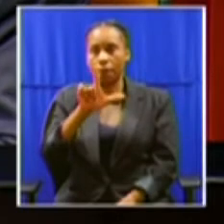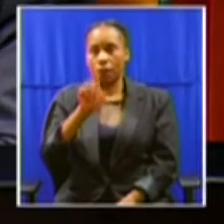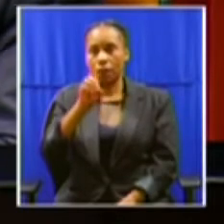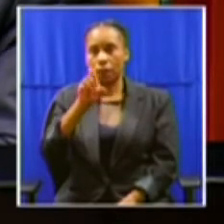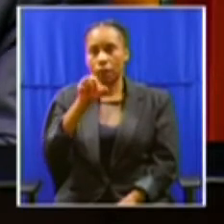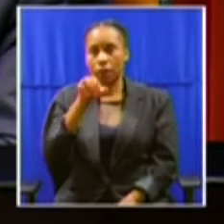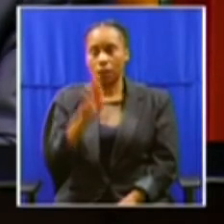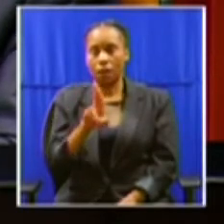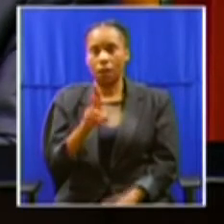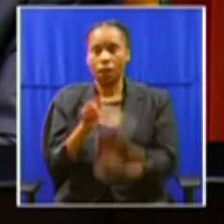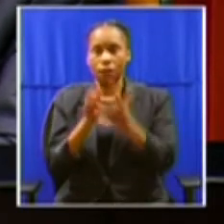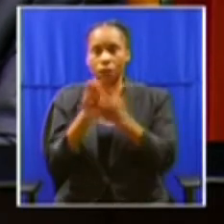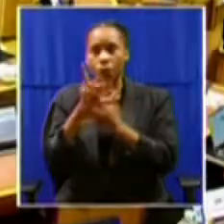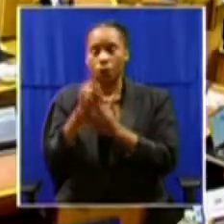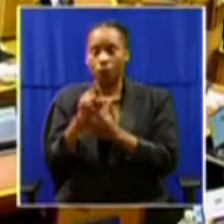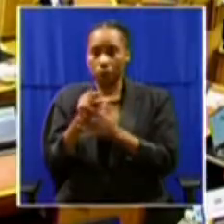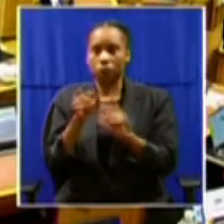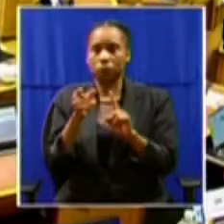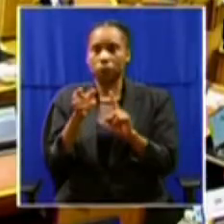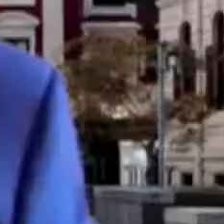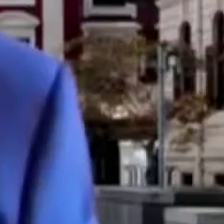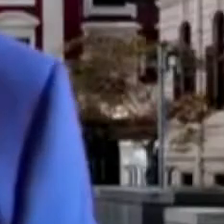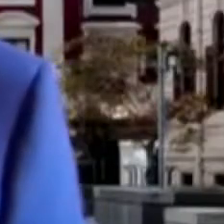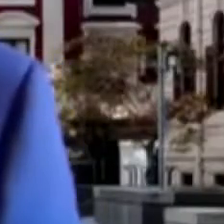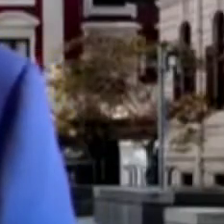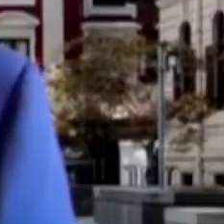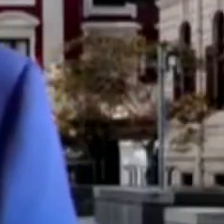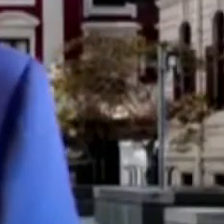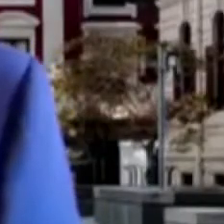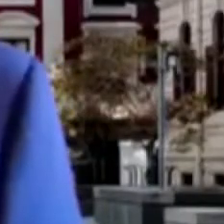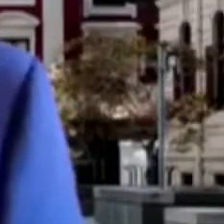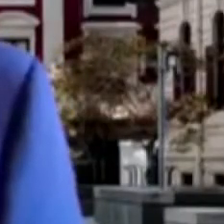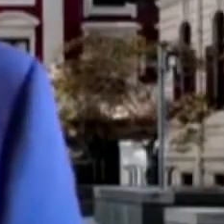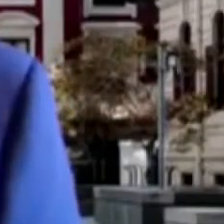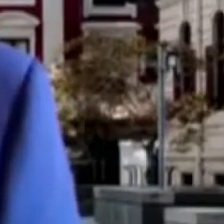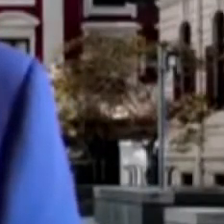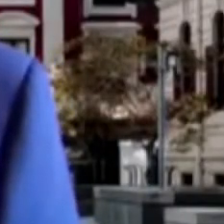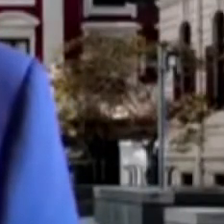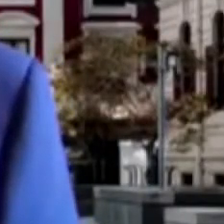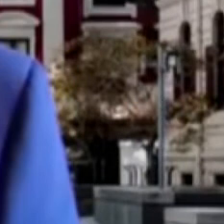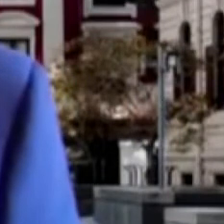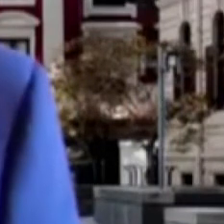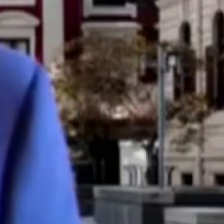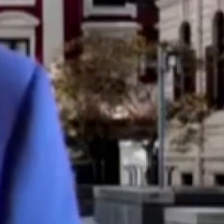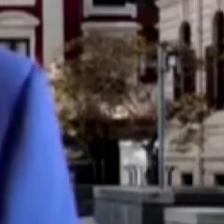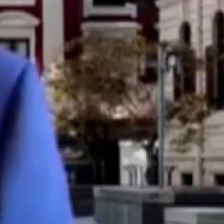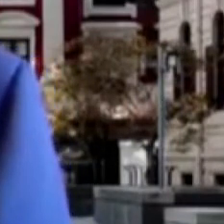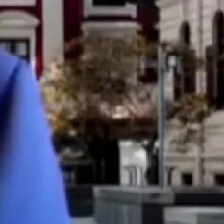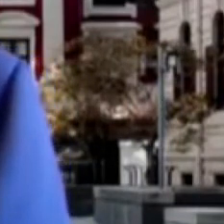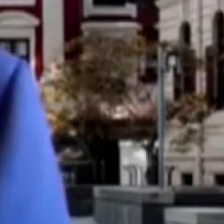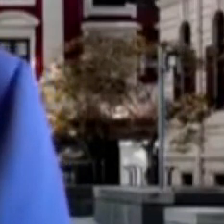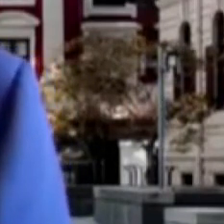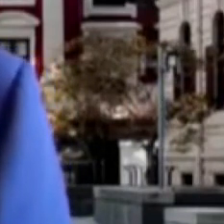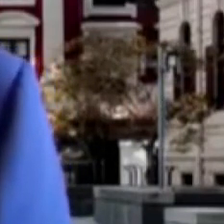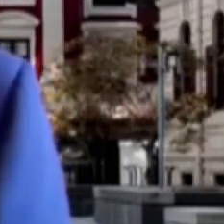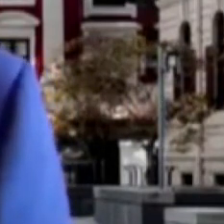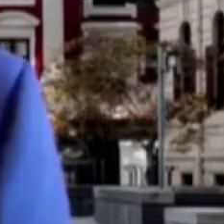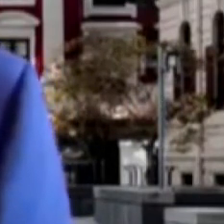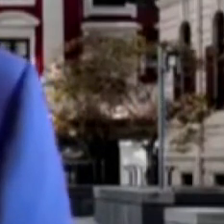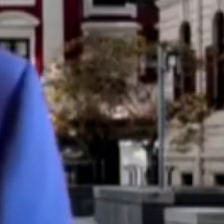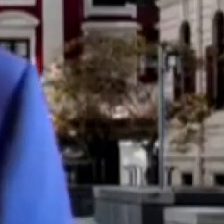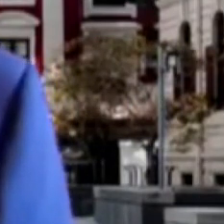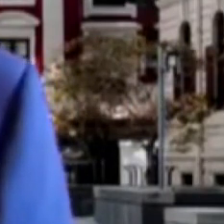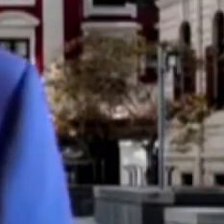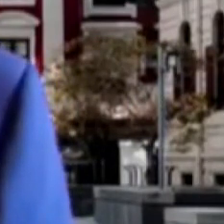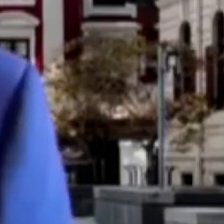through the virtual platform. Thank you. Thank you, Honourable House Chair. The devastation caused by